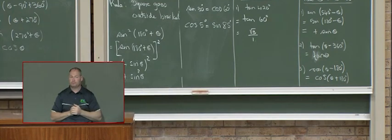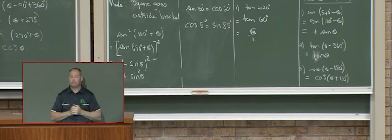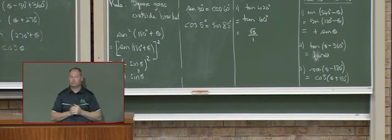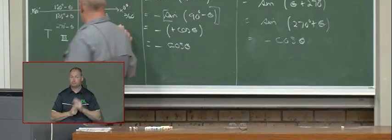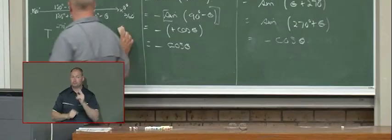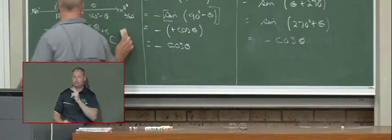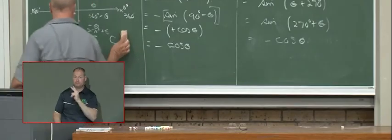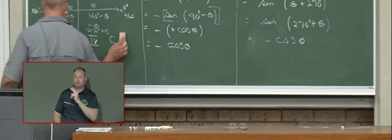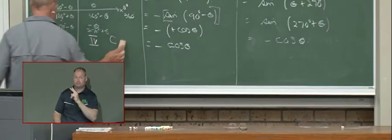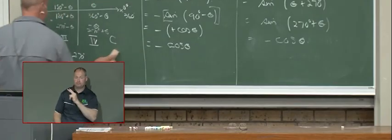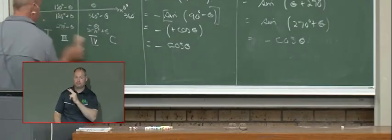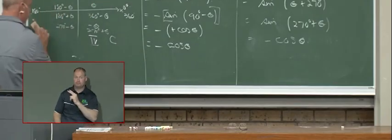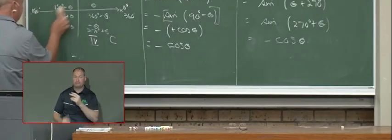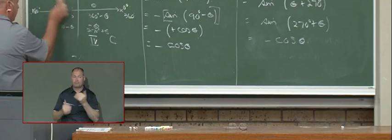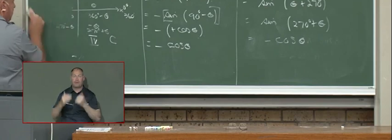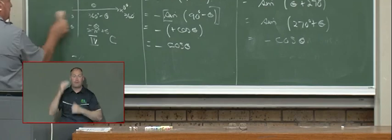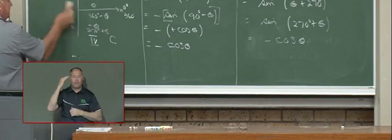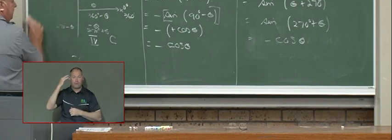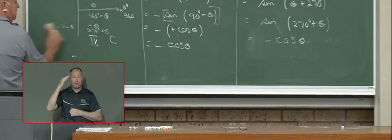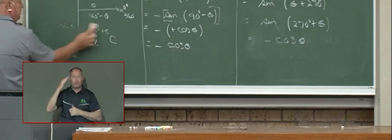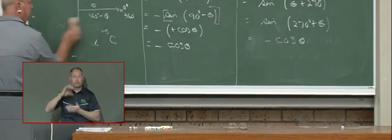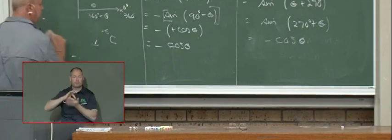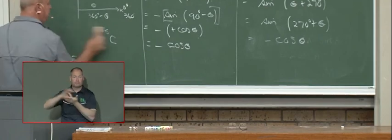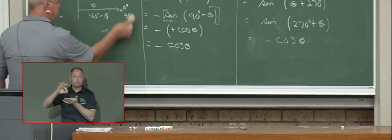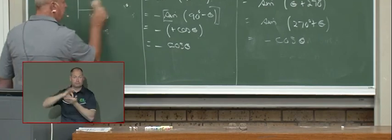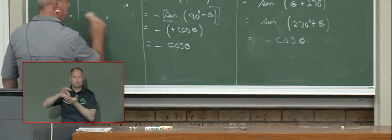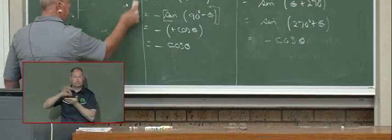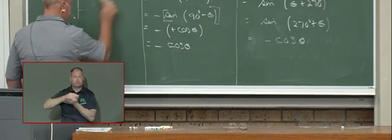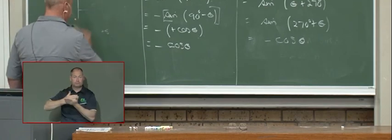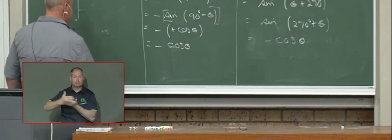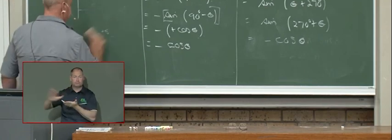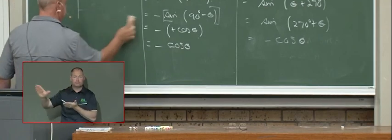People, I'm going to remove all the theory now. It's in front of you.